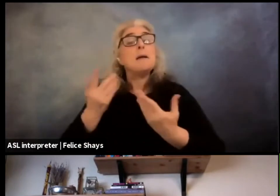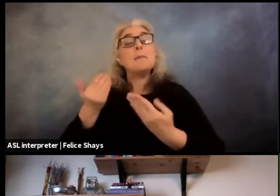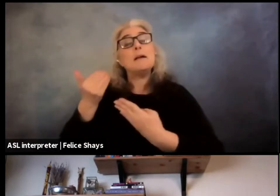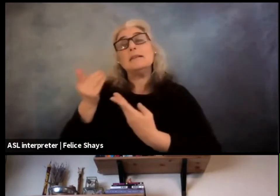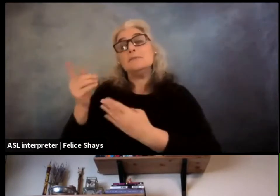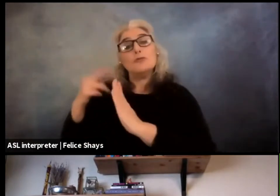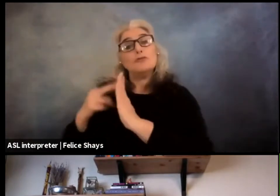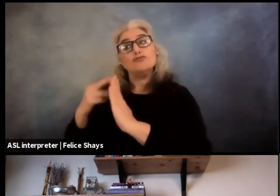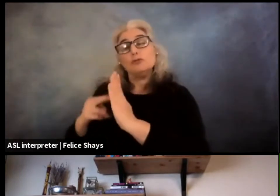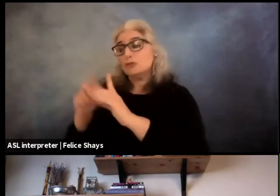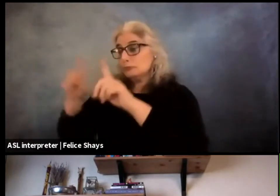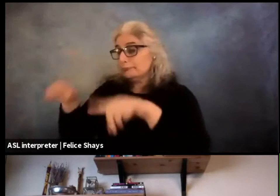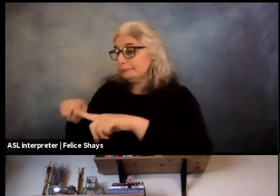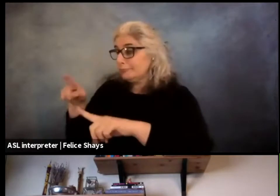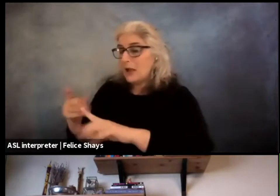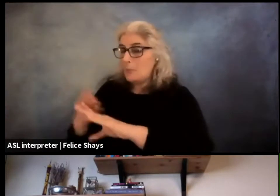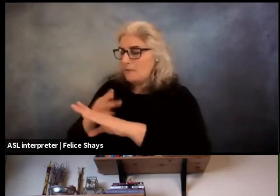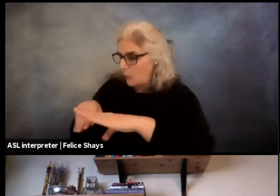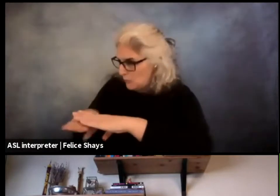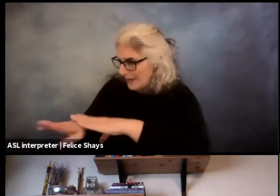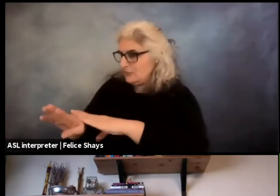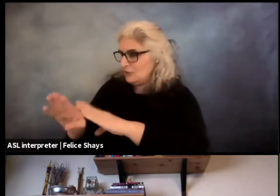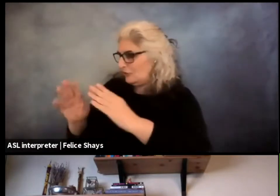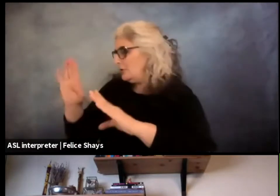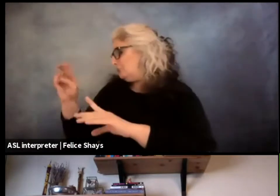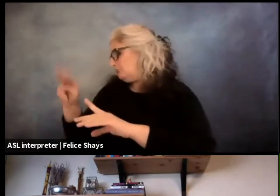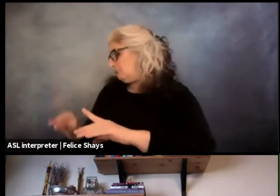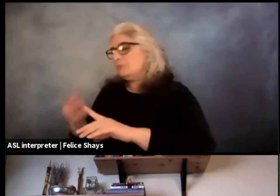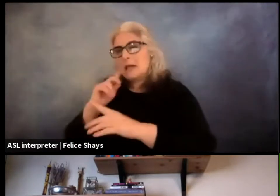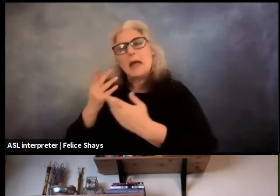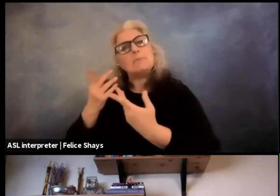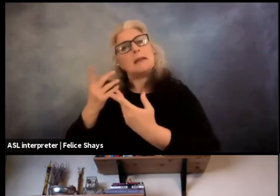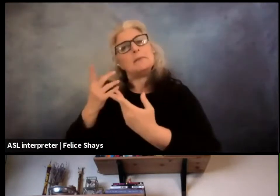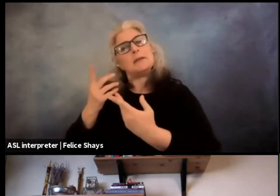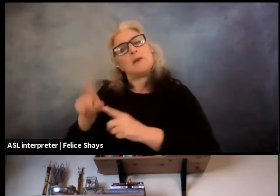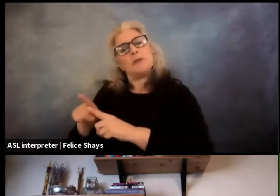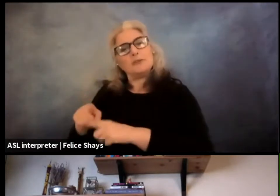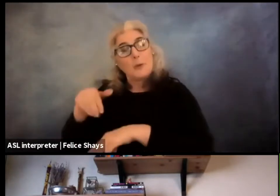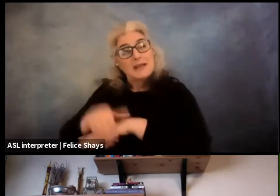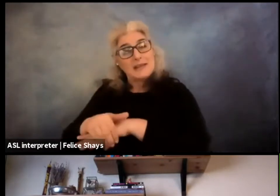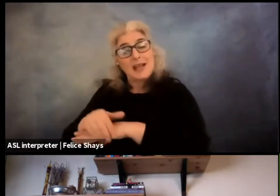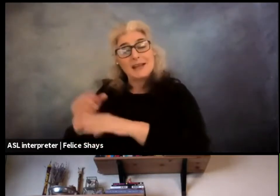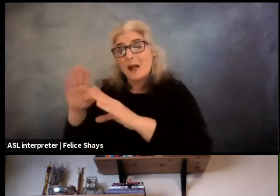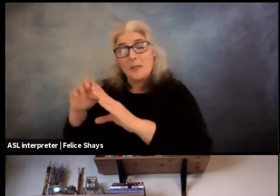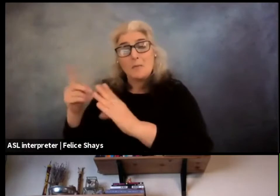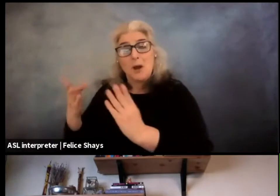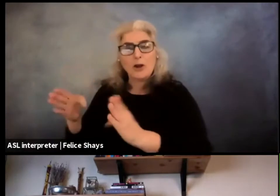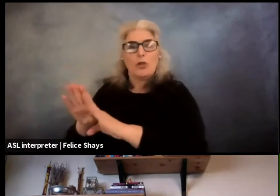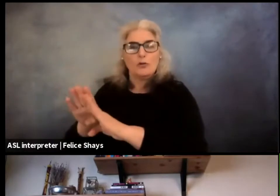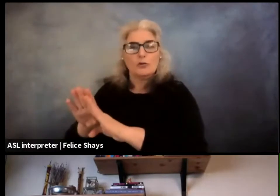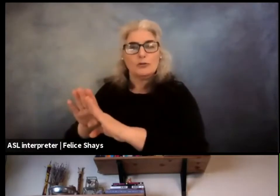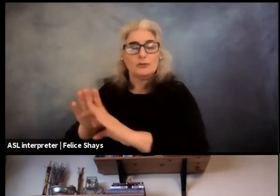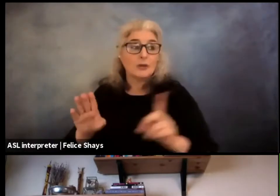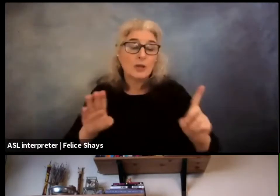So there are rules. So there are rules everywhere. But on Twitter, let's say, the only concern is like what's illegal. I